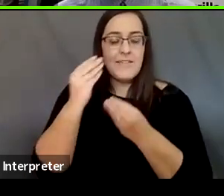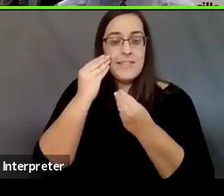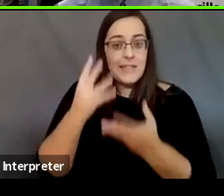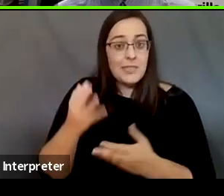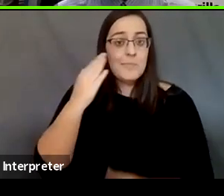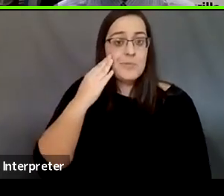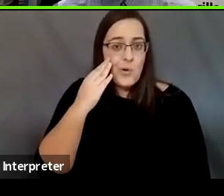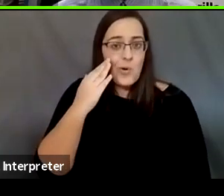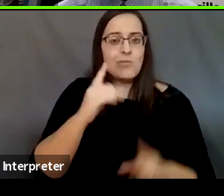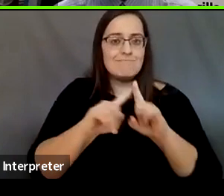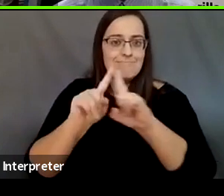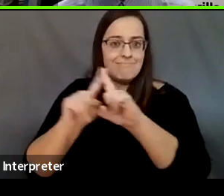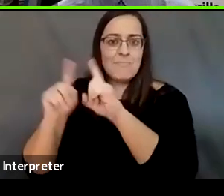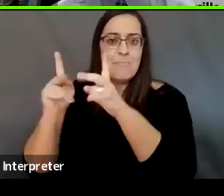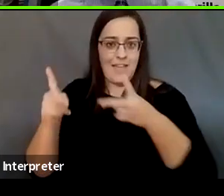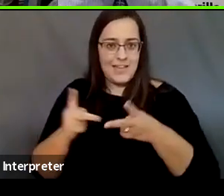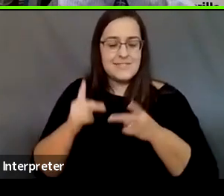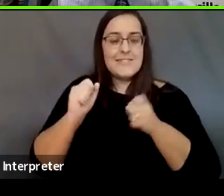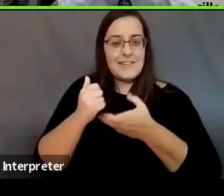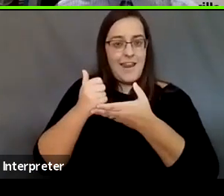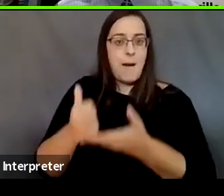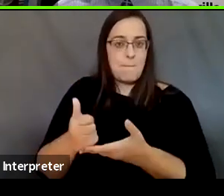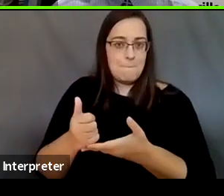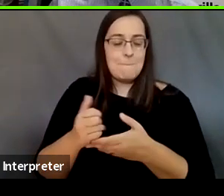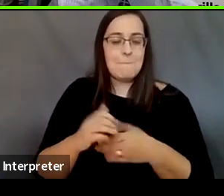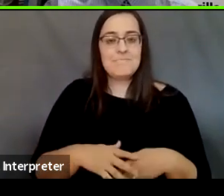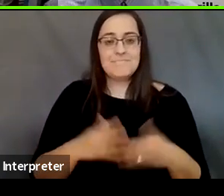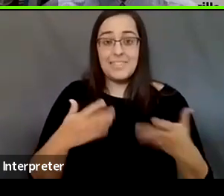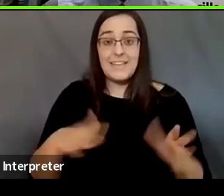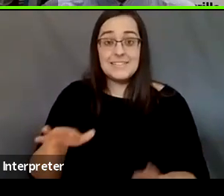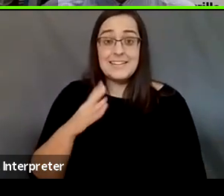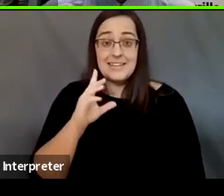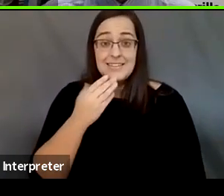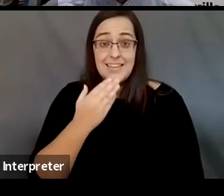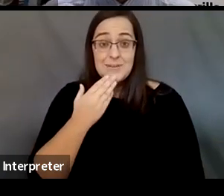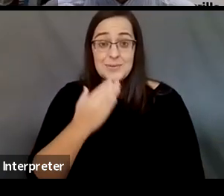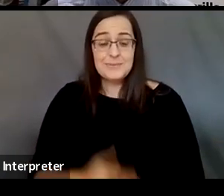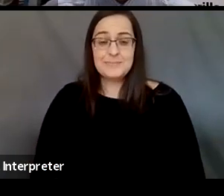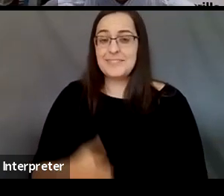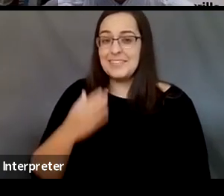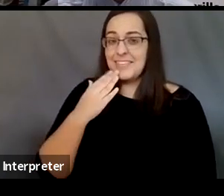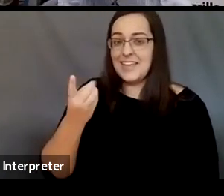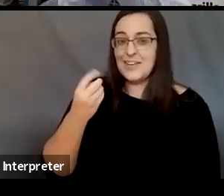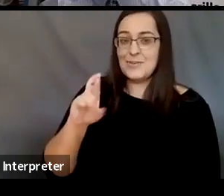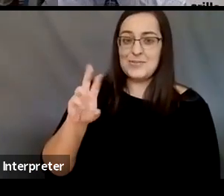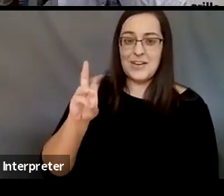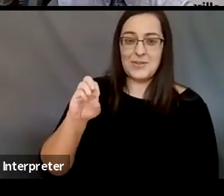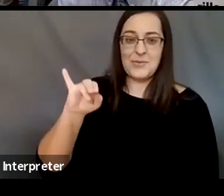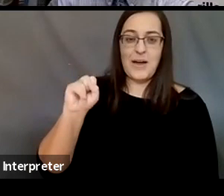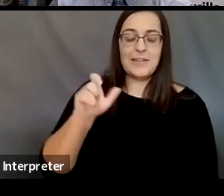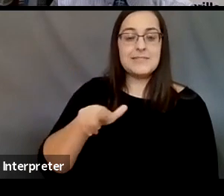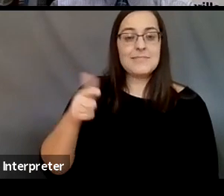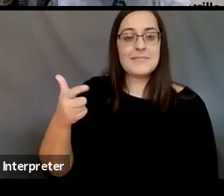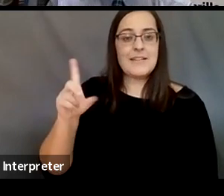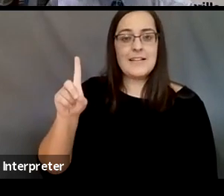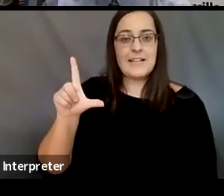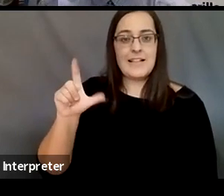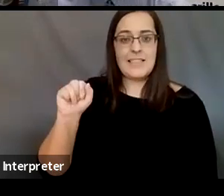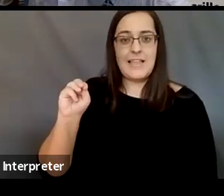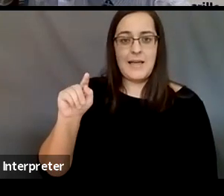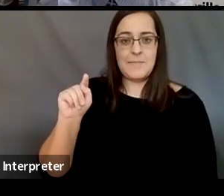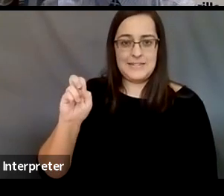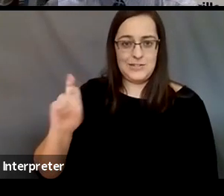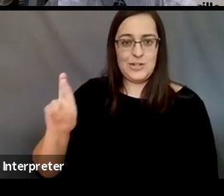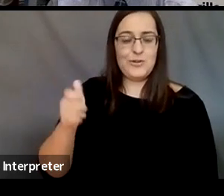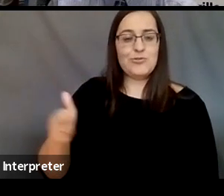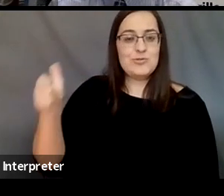pavilion that can help them in time of need. That's all I have for today. Thank you. Thank you, Dr. Weis. Now I'll go to Dr. Michael Lamentier, Chief Medical